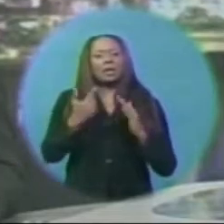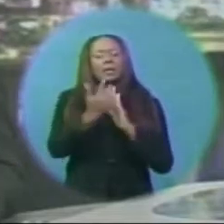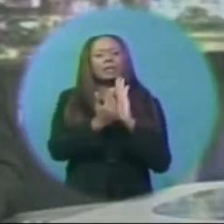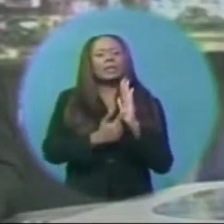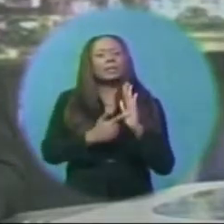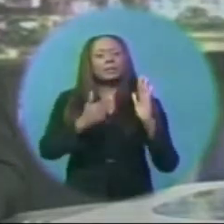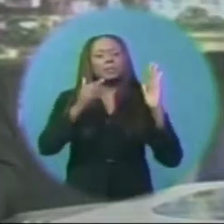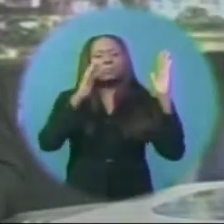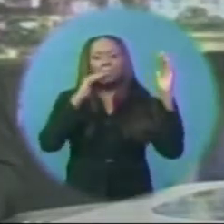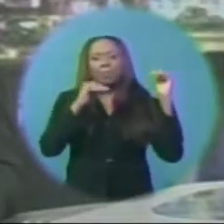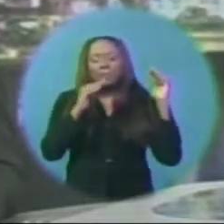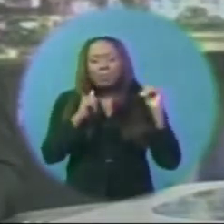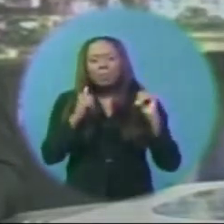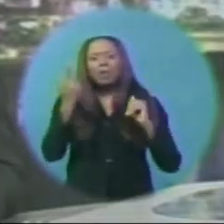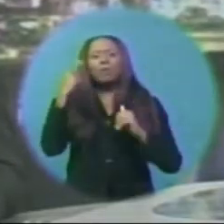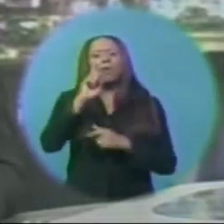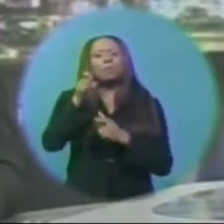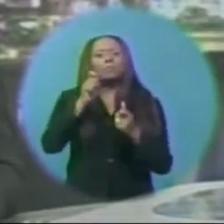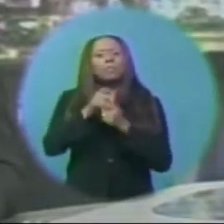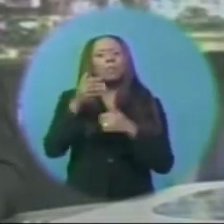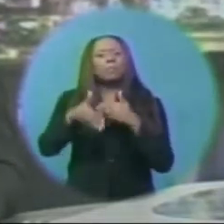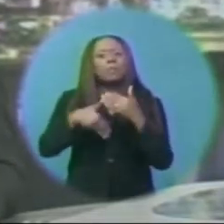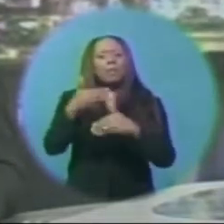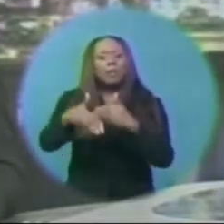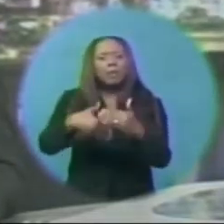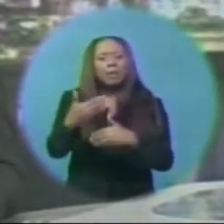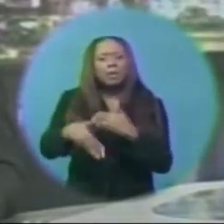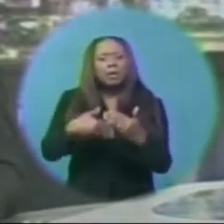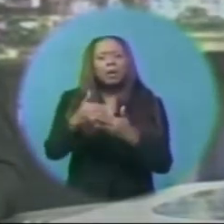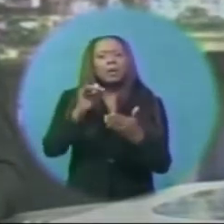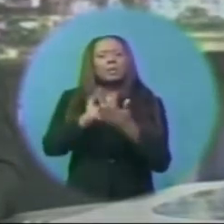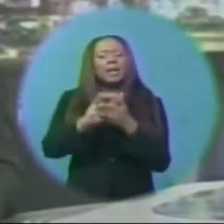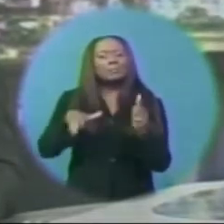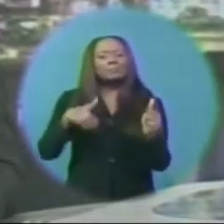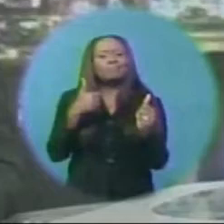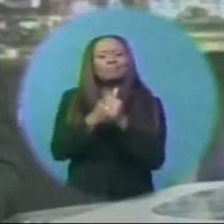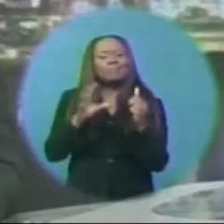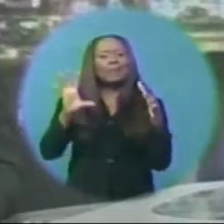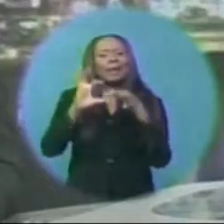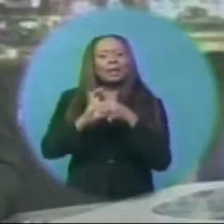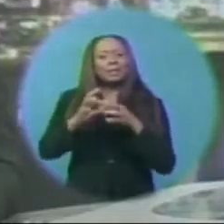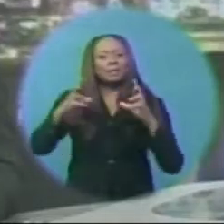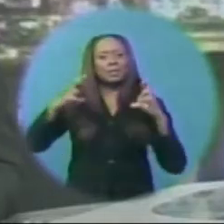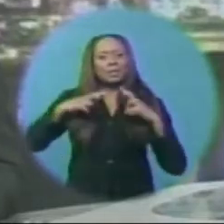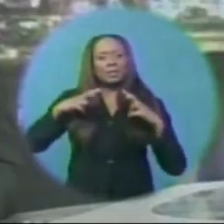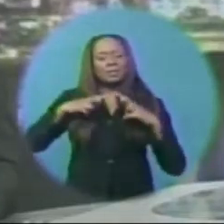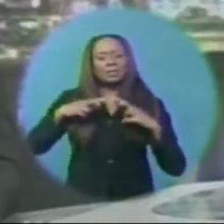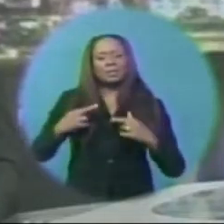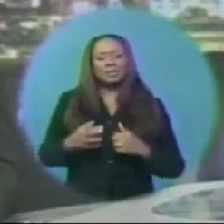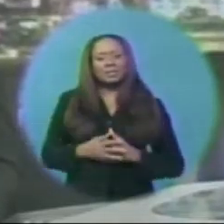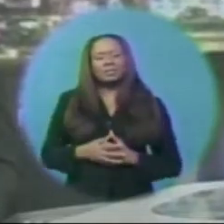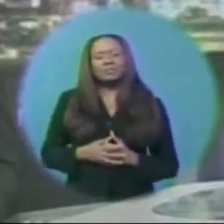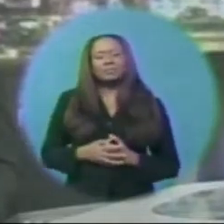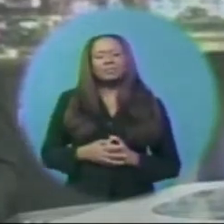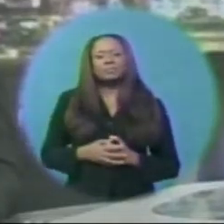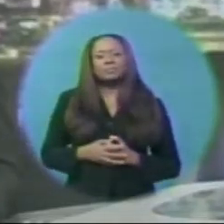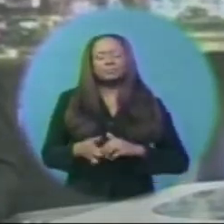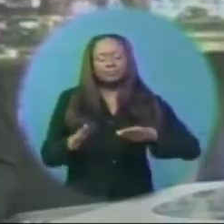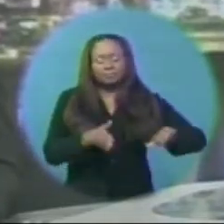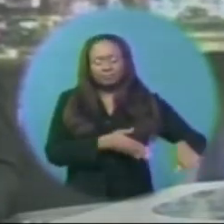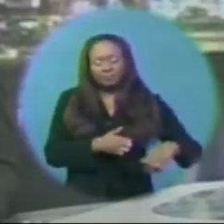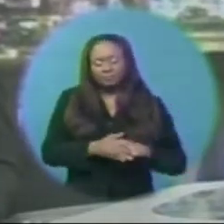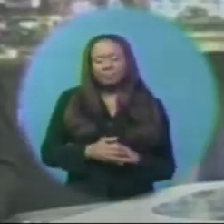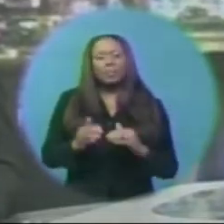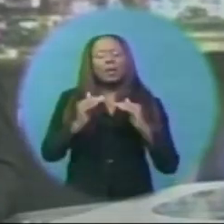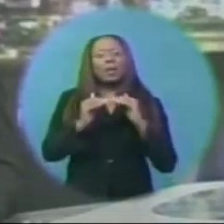to a certain process and procedure that would have obtained in relation to their retirement. Well, over 600